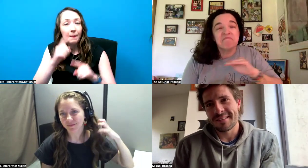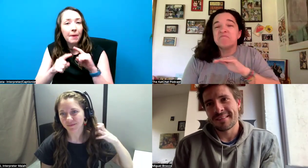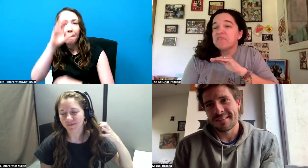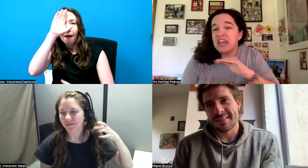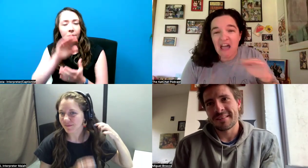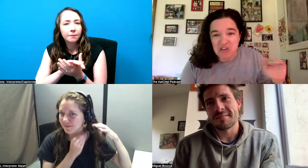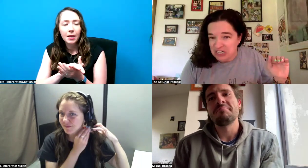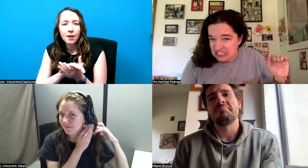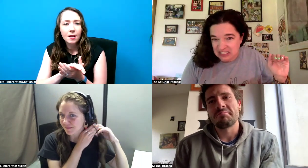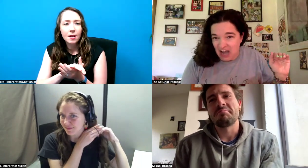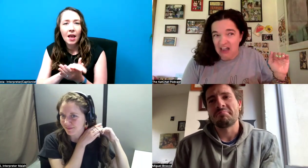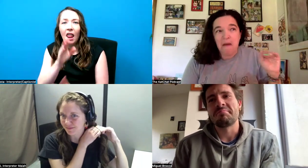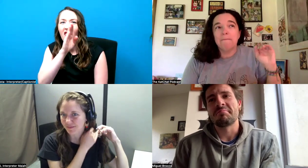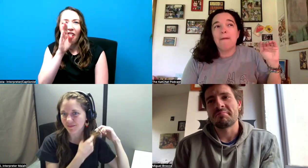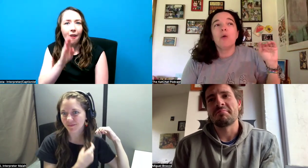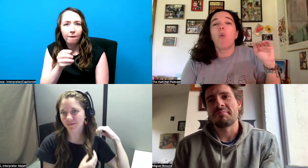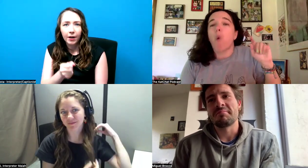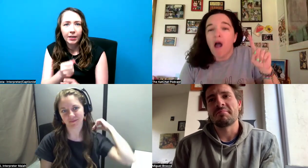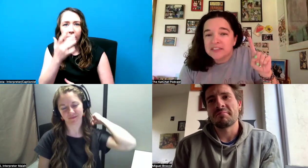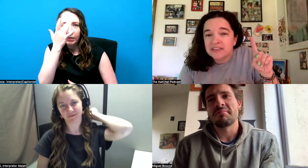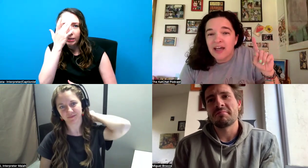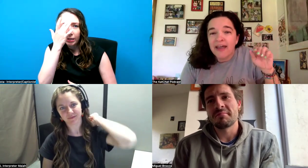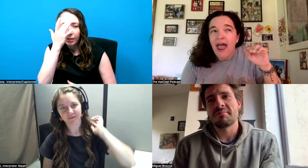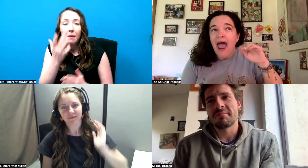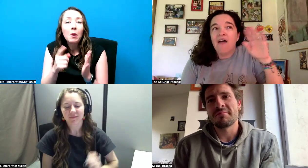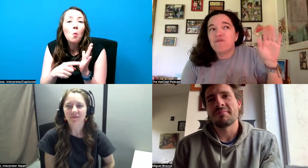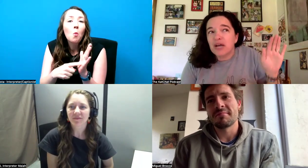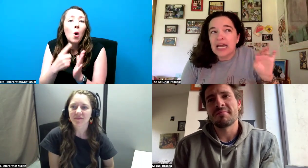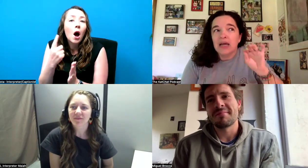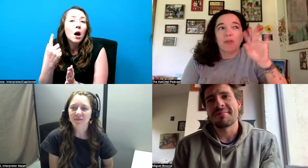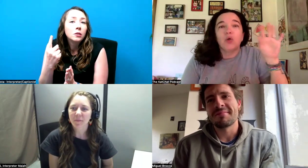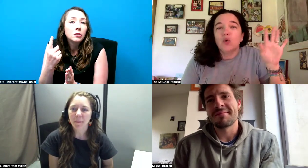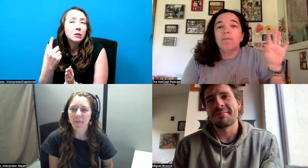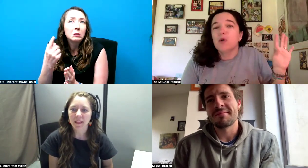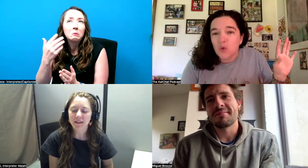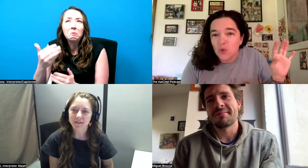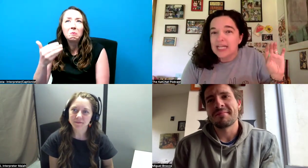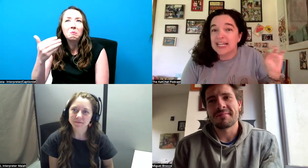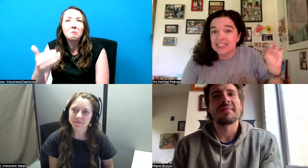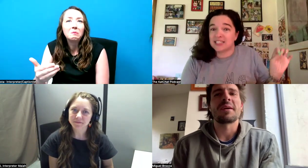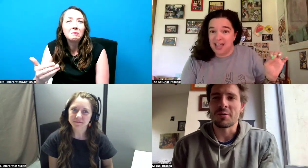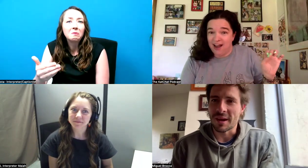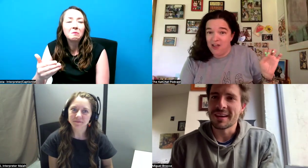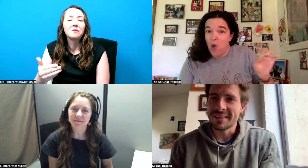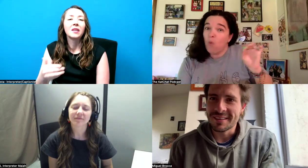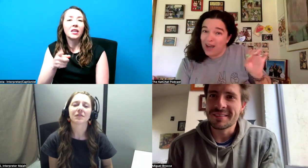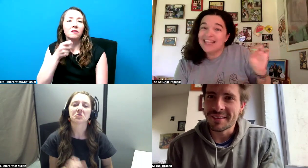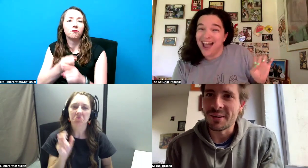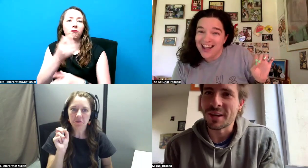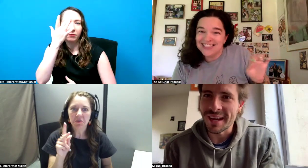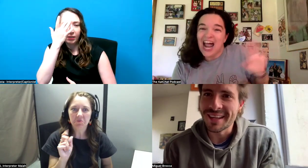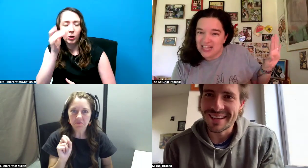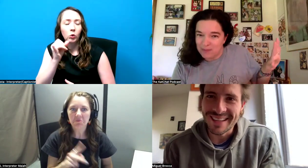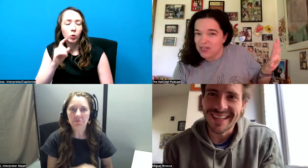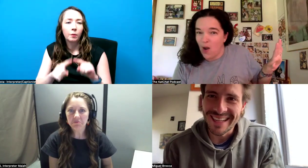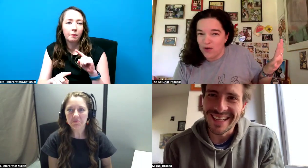husband never gets sick. Maybe once every blue moon he gets sick. Okay. When he